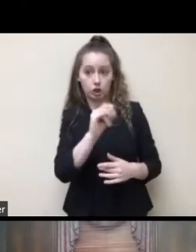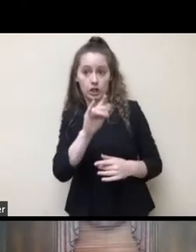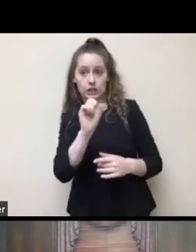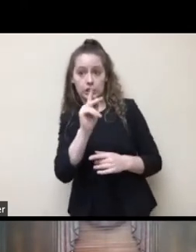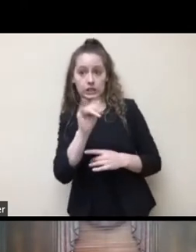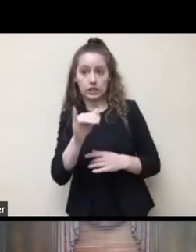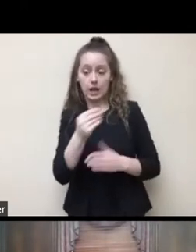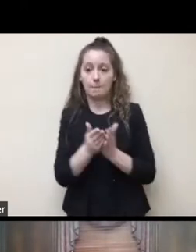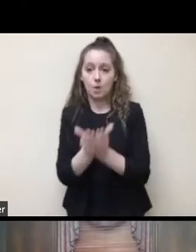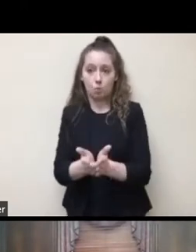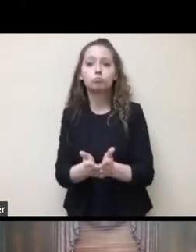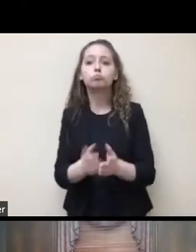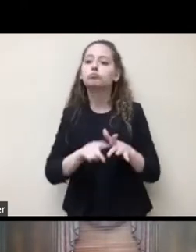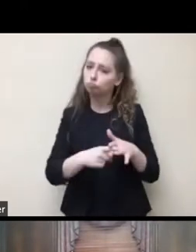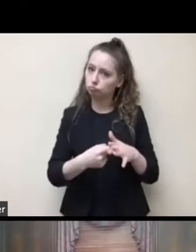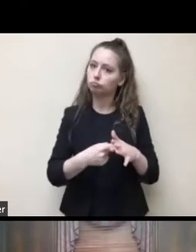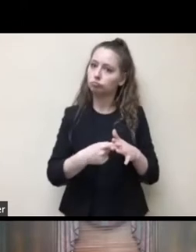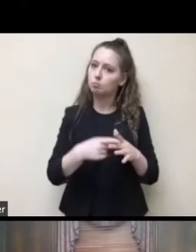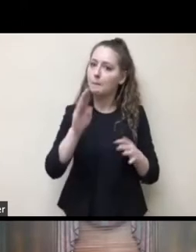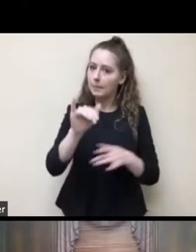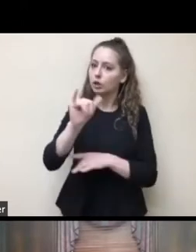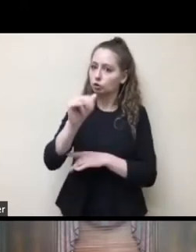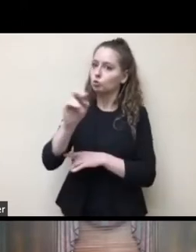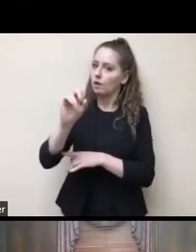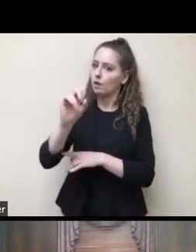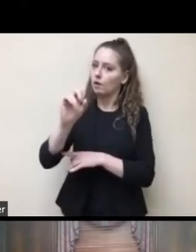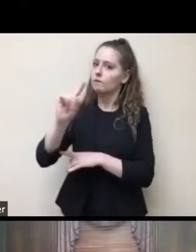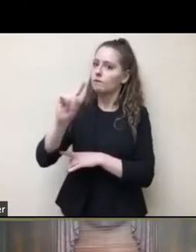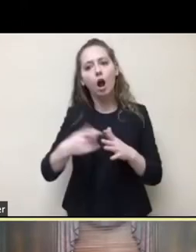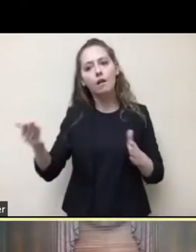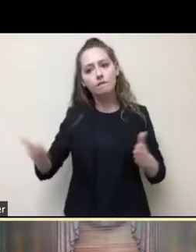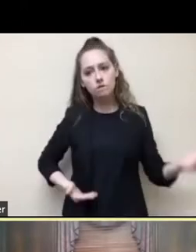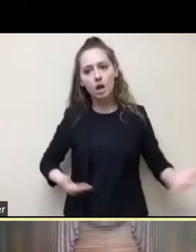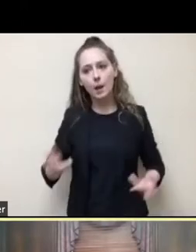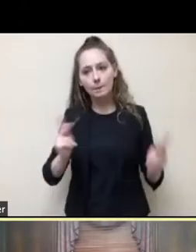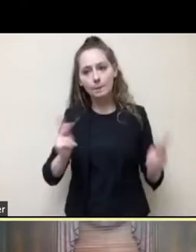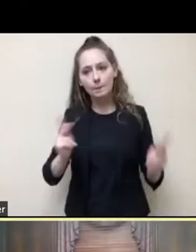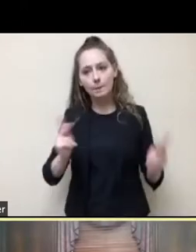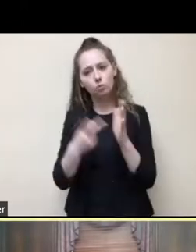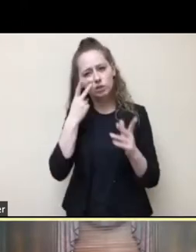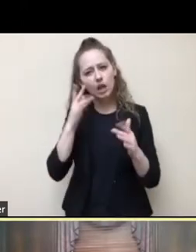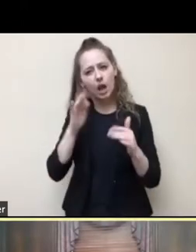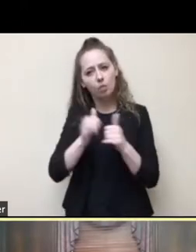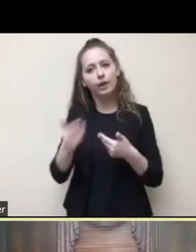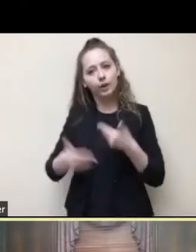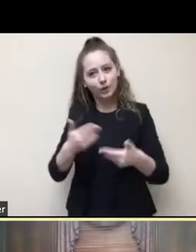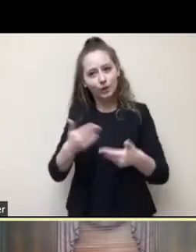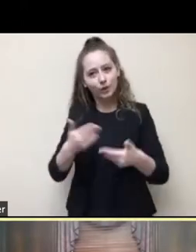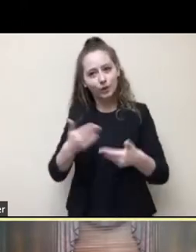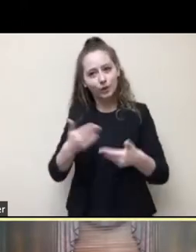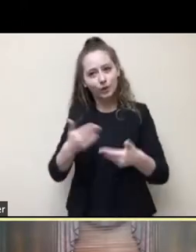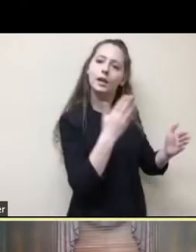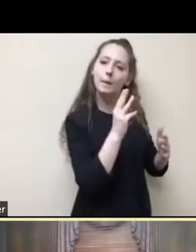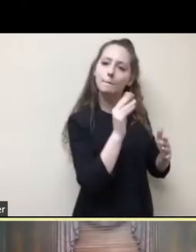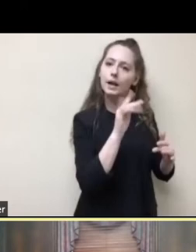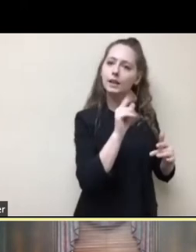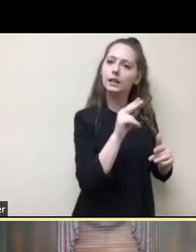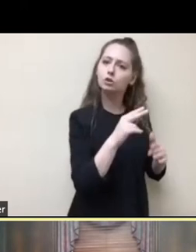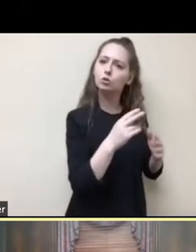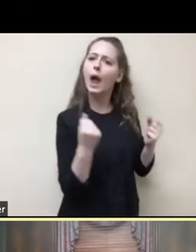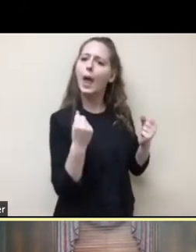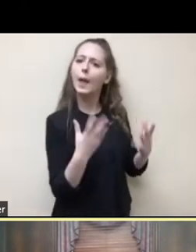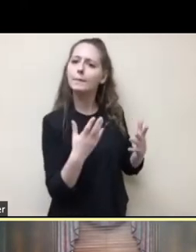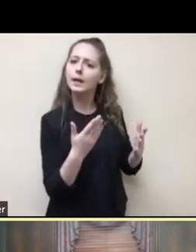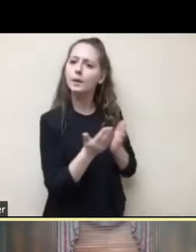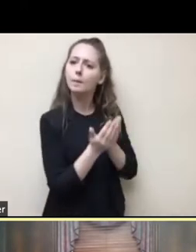back. We'll see how that goes. Okay. Thank you, Mylan. So Mylan, how many boats have their boat in the water